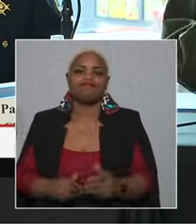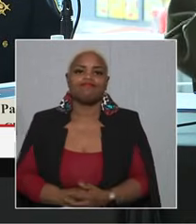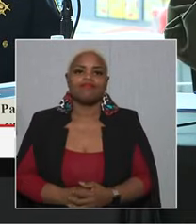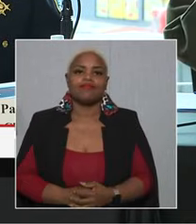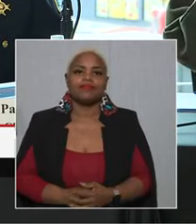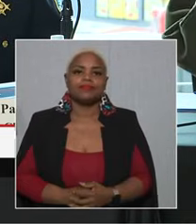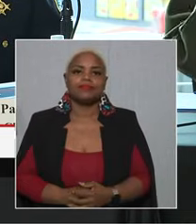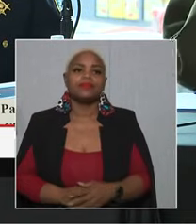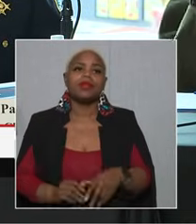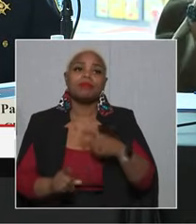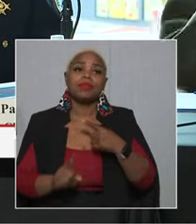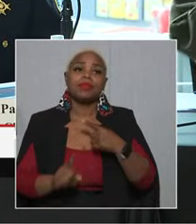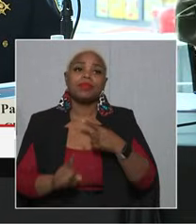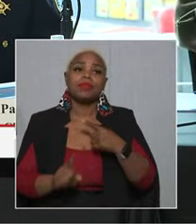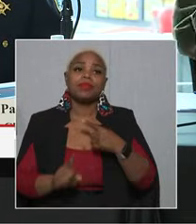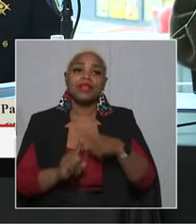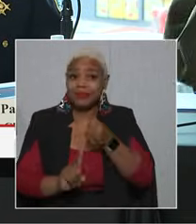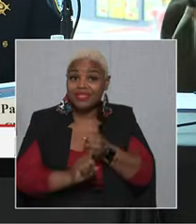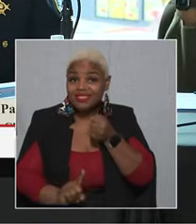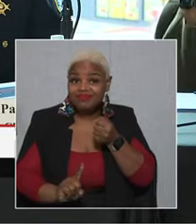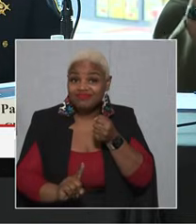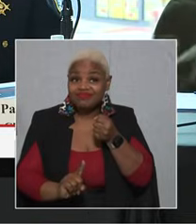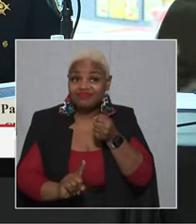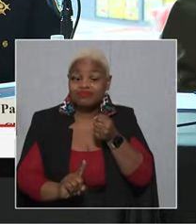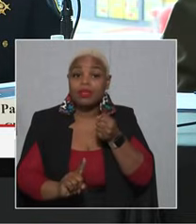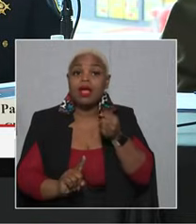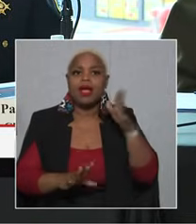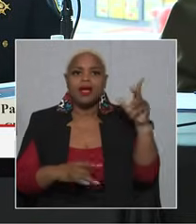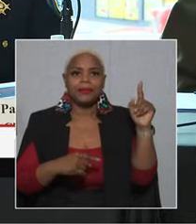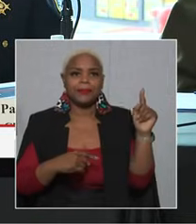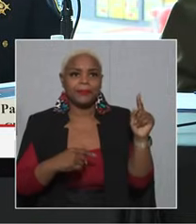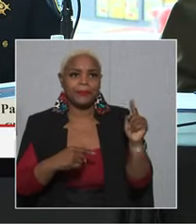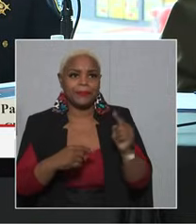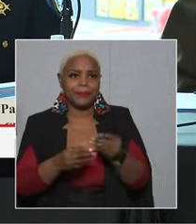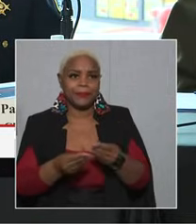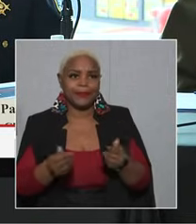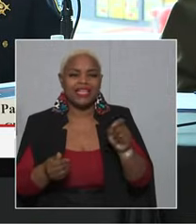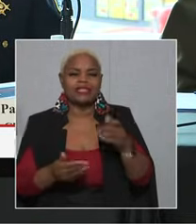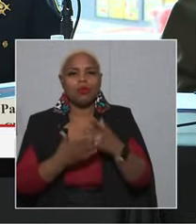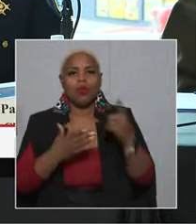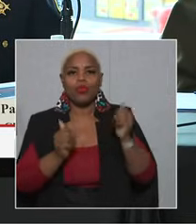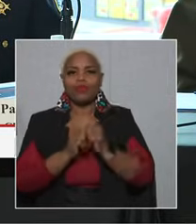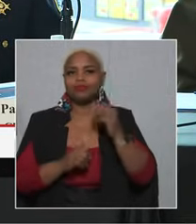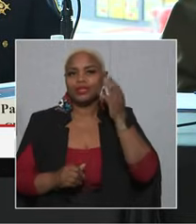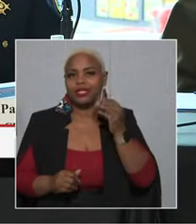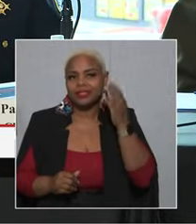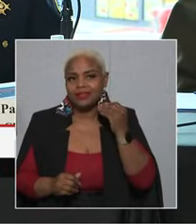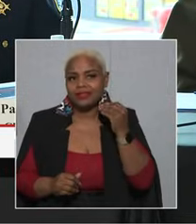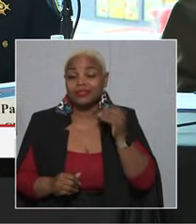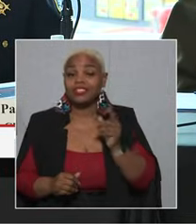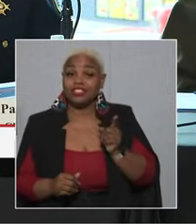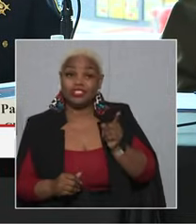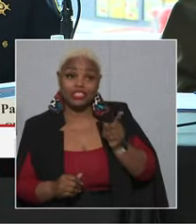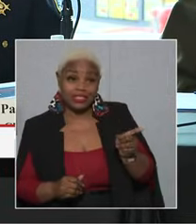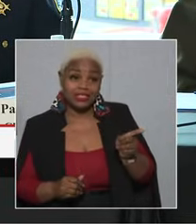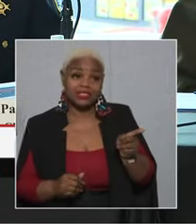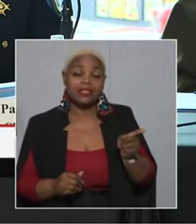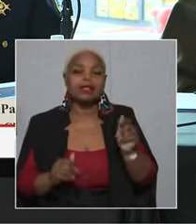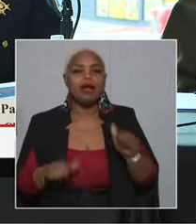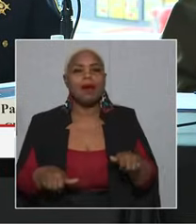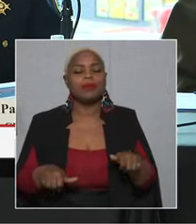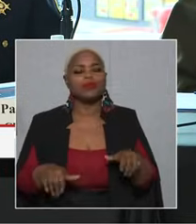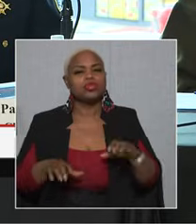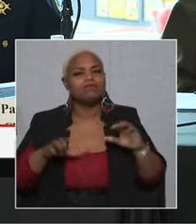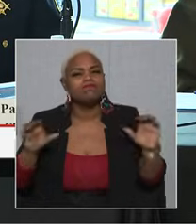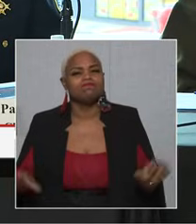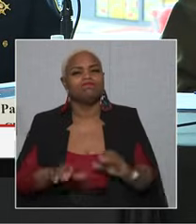post-pandemic really required somebody with deep experience that could move a very able organization of